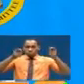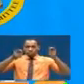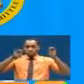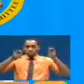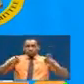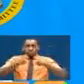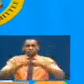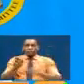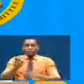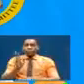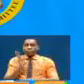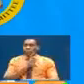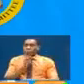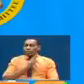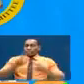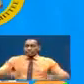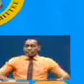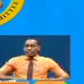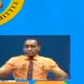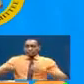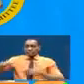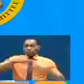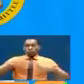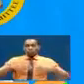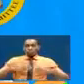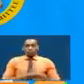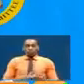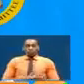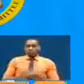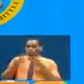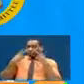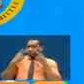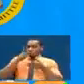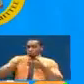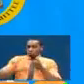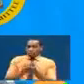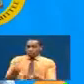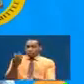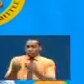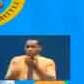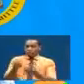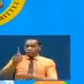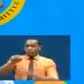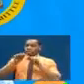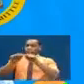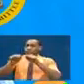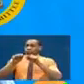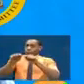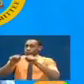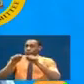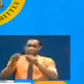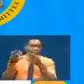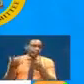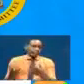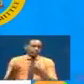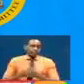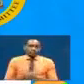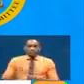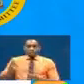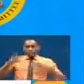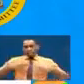thus endangering the lives of the locals. What we saw in Baringo must be condemned in the strongest of terms.